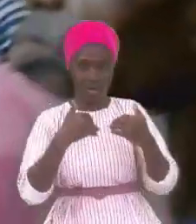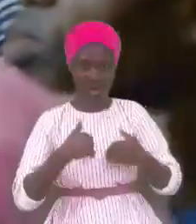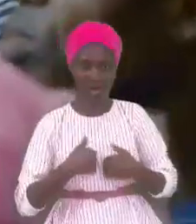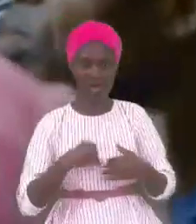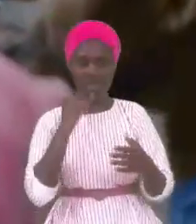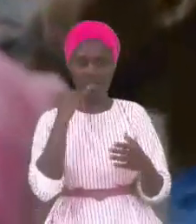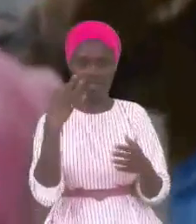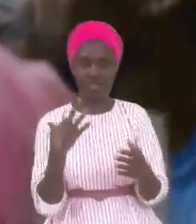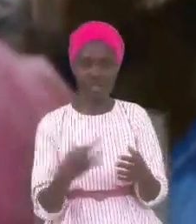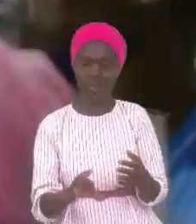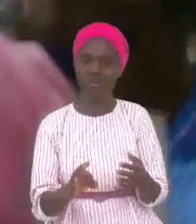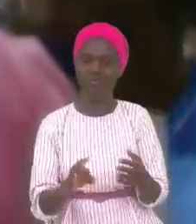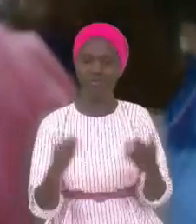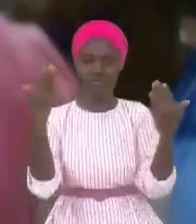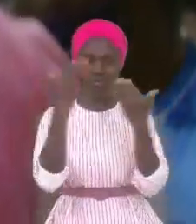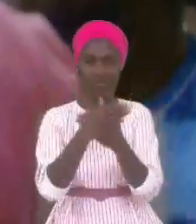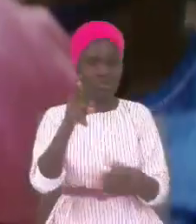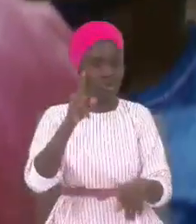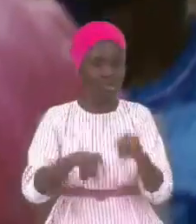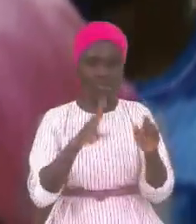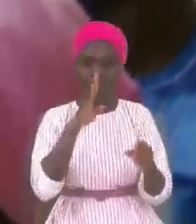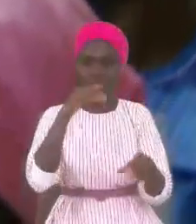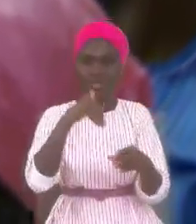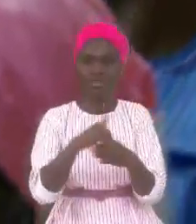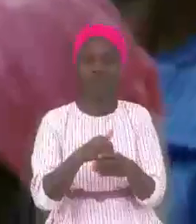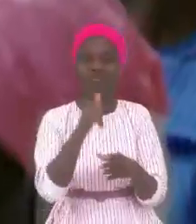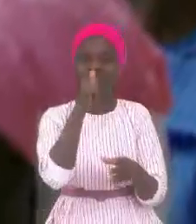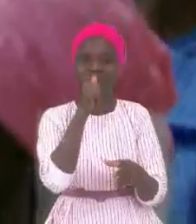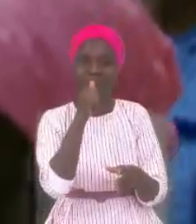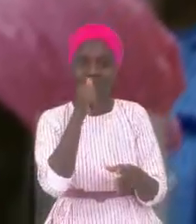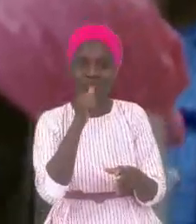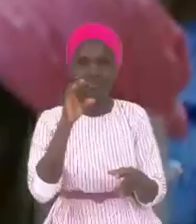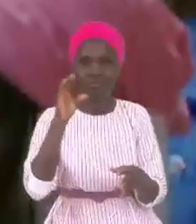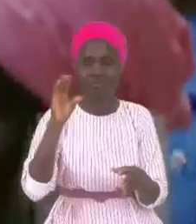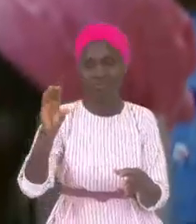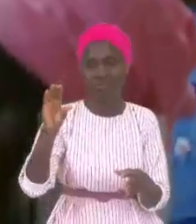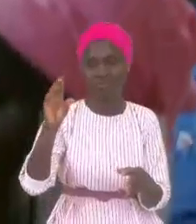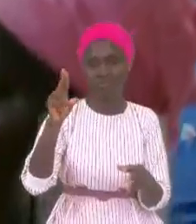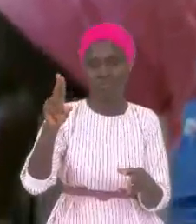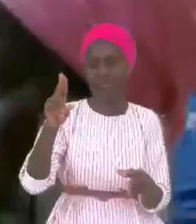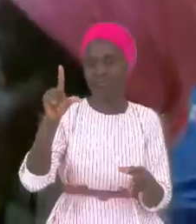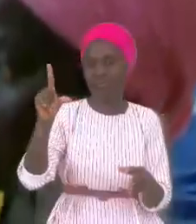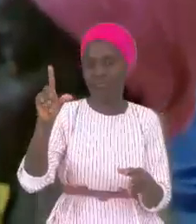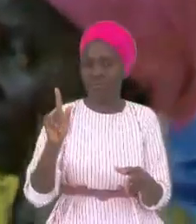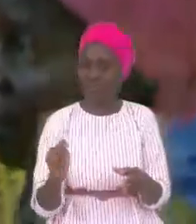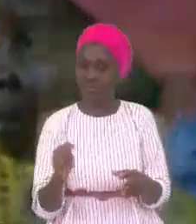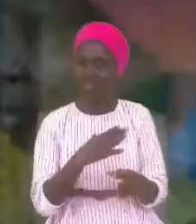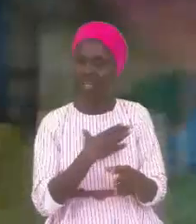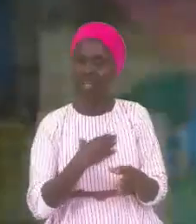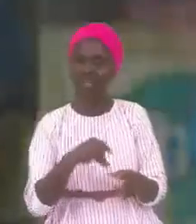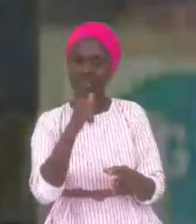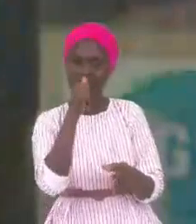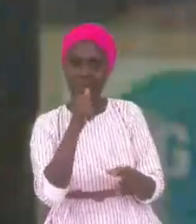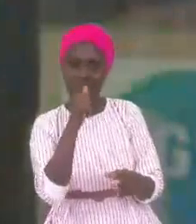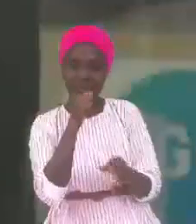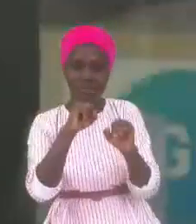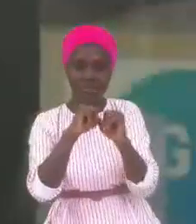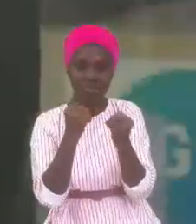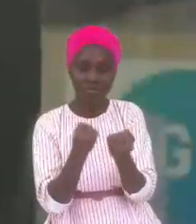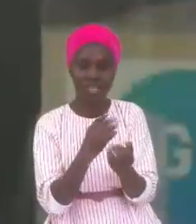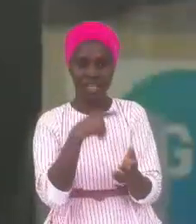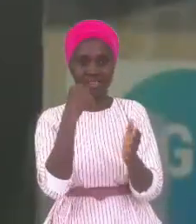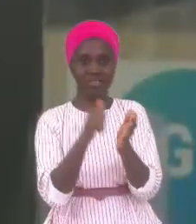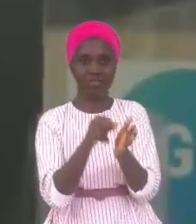be in the occult, you cannot be in a secret society, and you cannot be in darkness and say, I am saved and I'm part of the